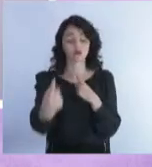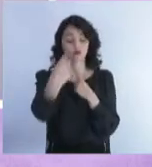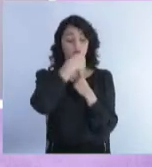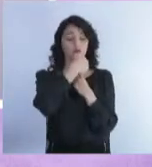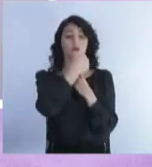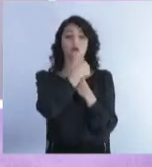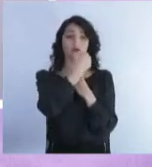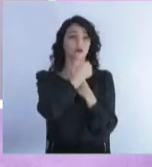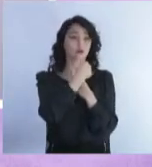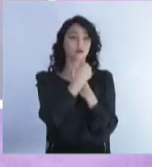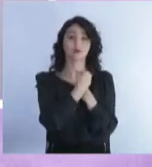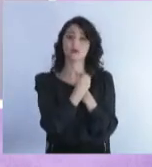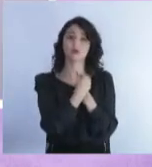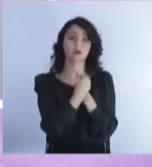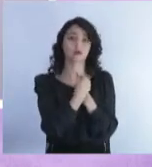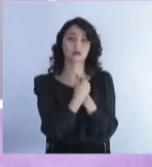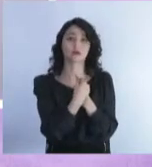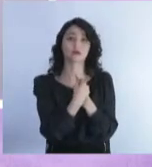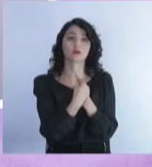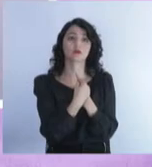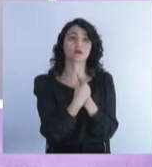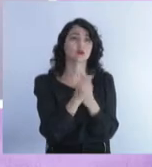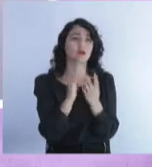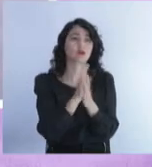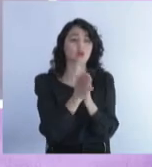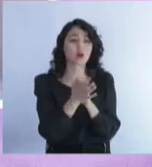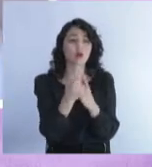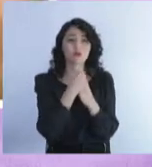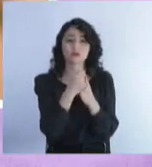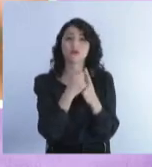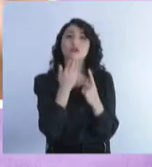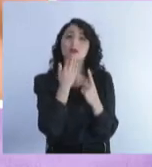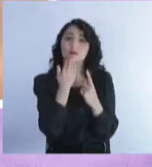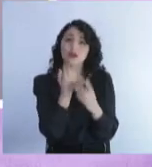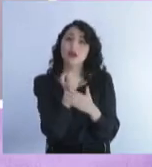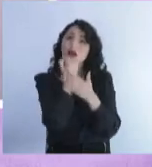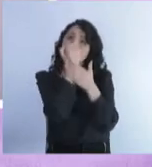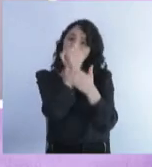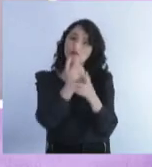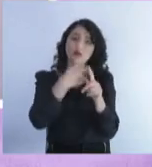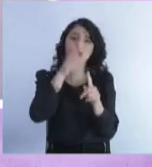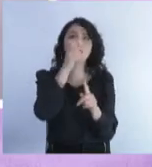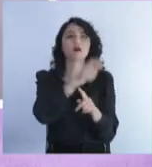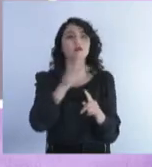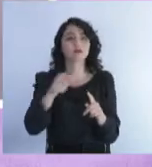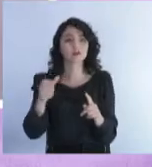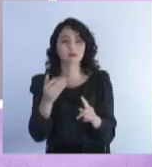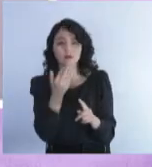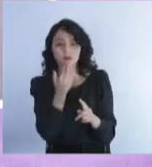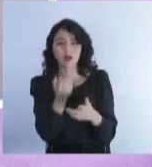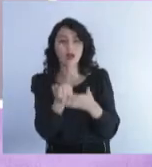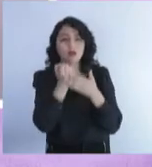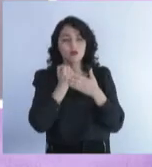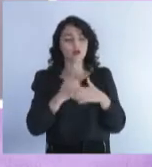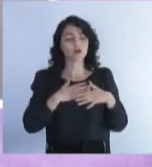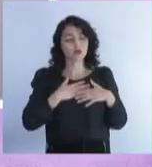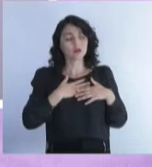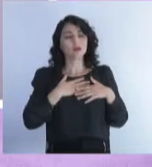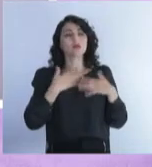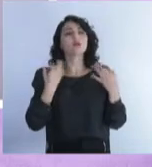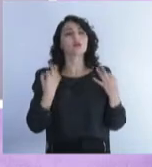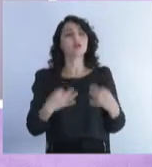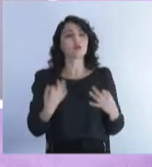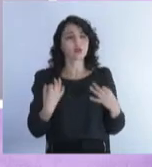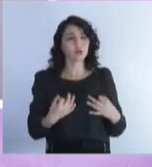way, focusing on ourselves and wishing ourselves well-being, wishing ourselves safety, health,